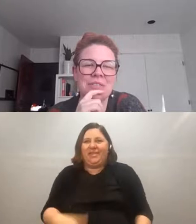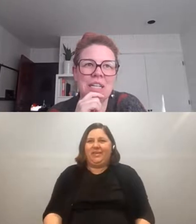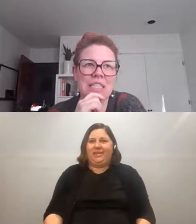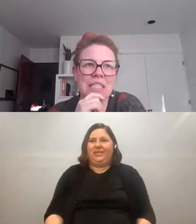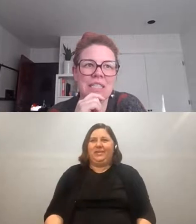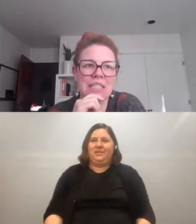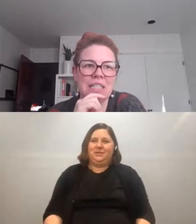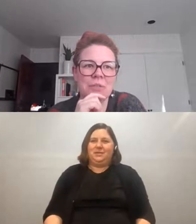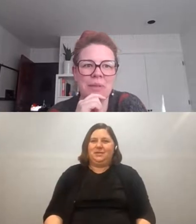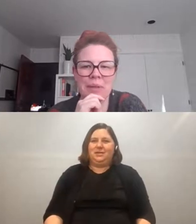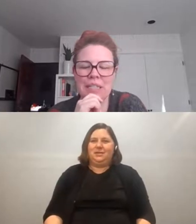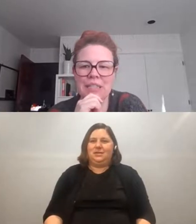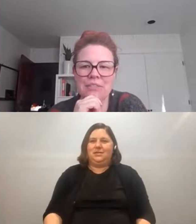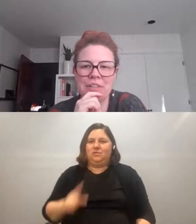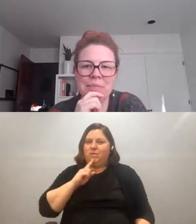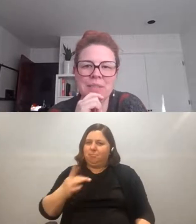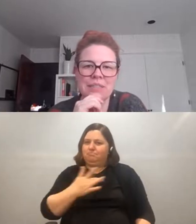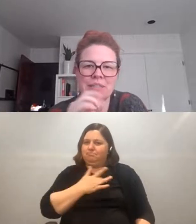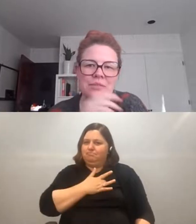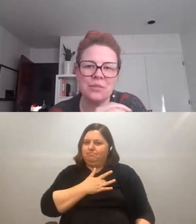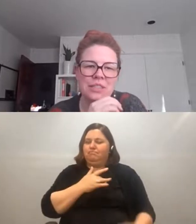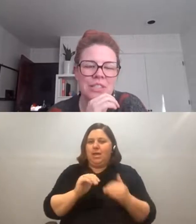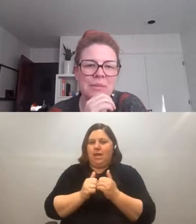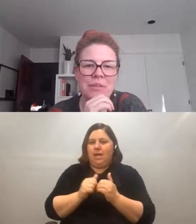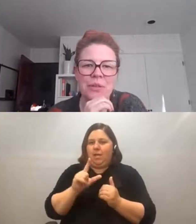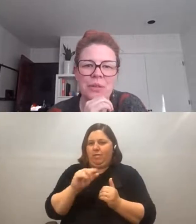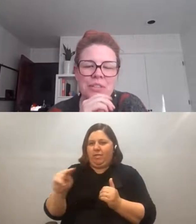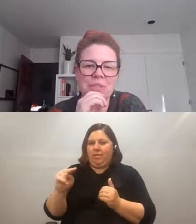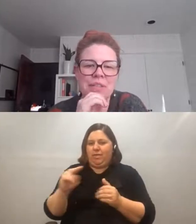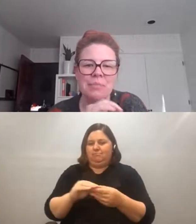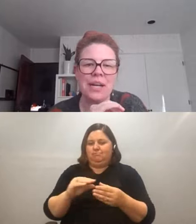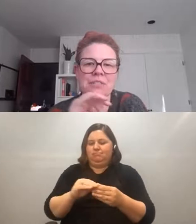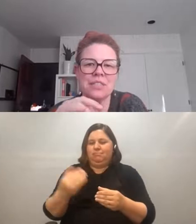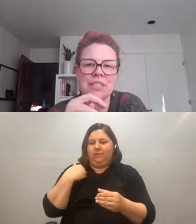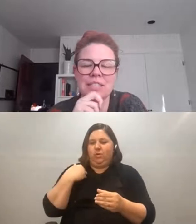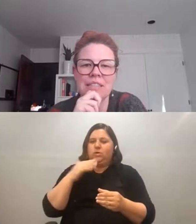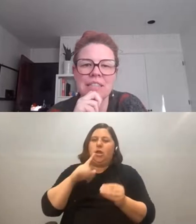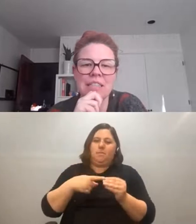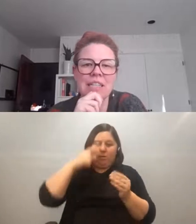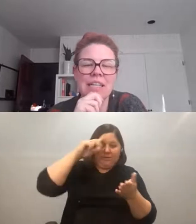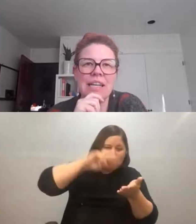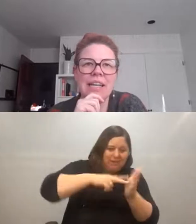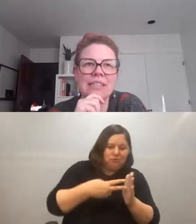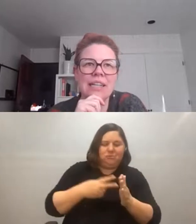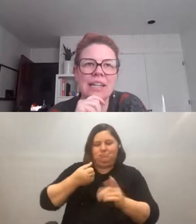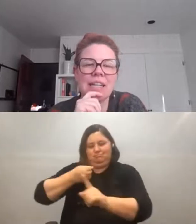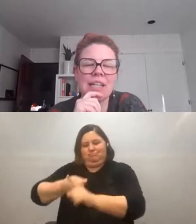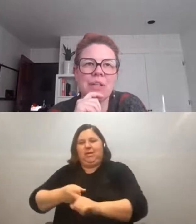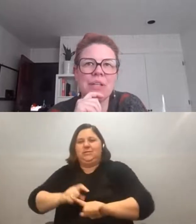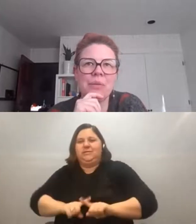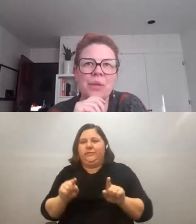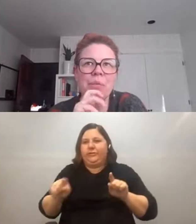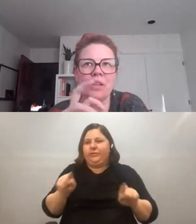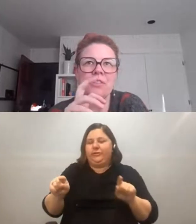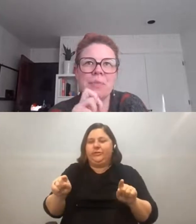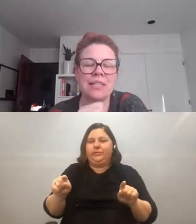kind of uh touched by the way that lynn framed what she said before in terms of the impact versus intent and i think that